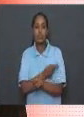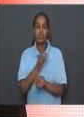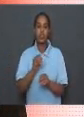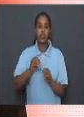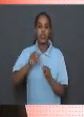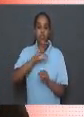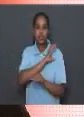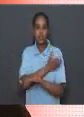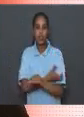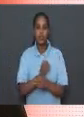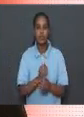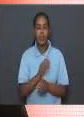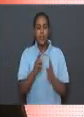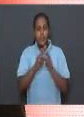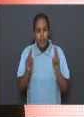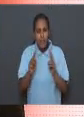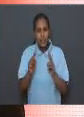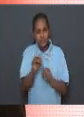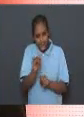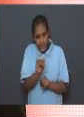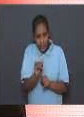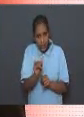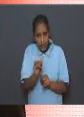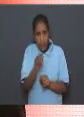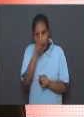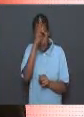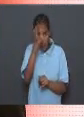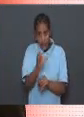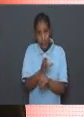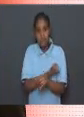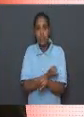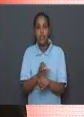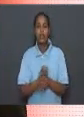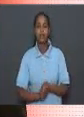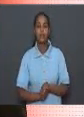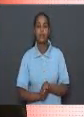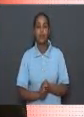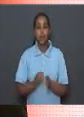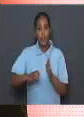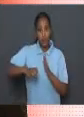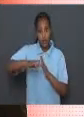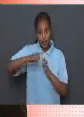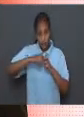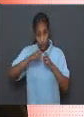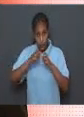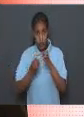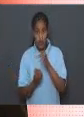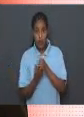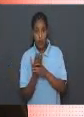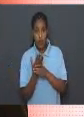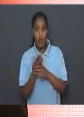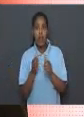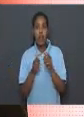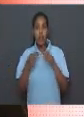energy. It is very similar in a voltaic cell. Electrons flow in a